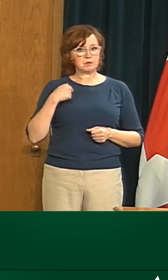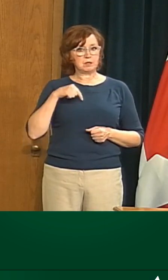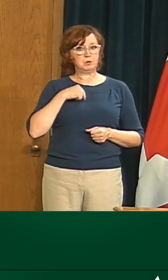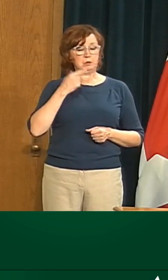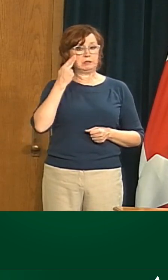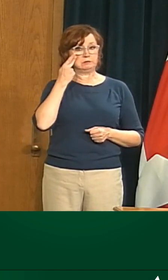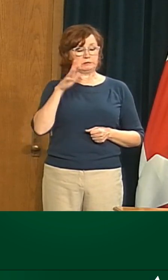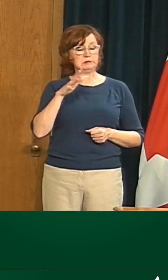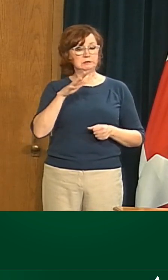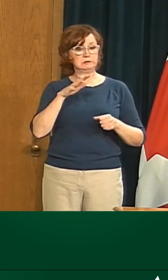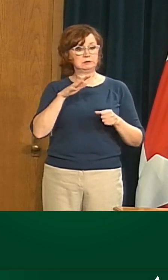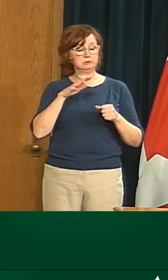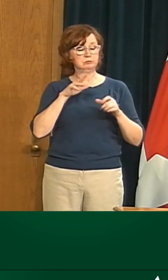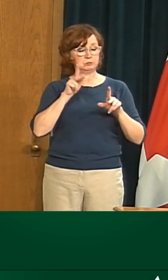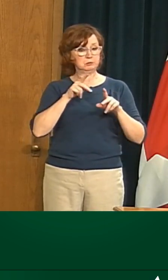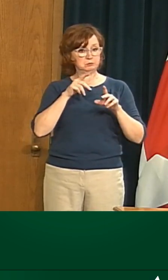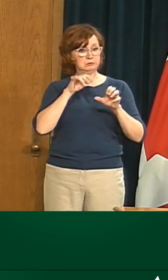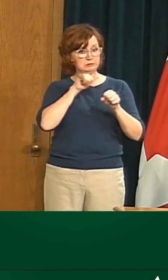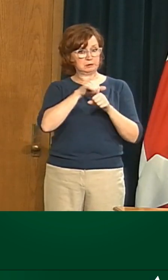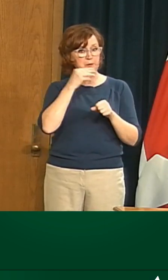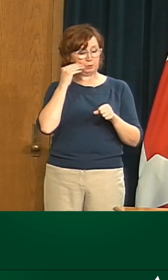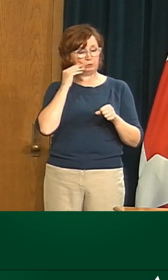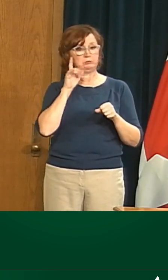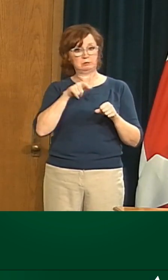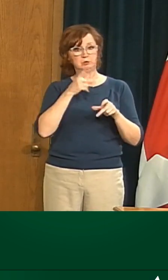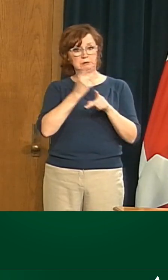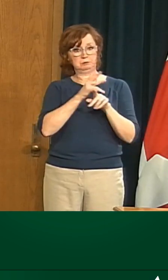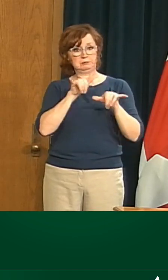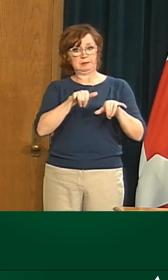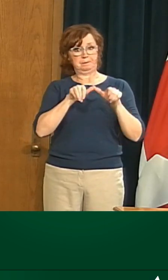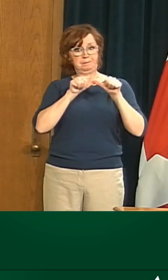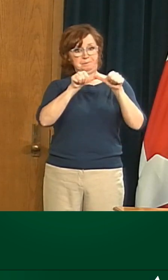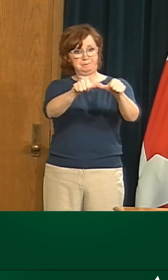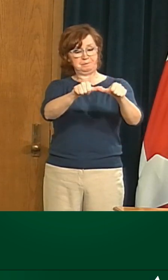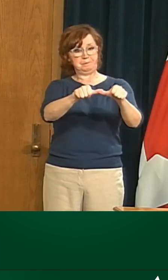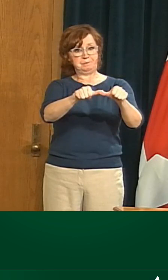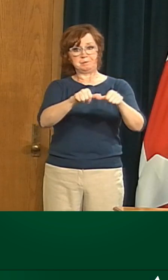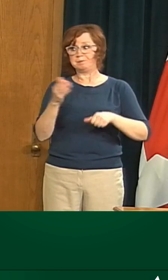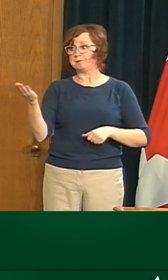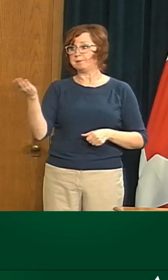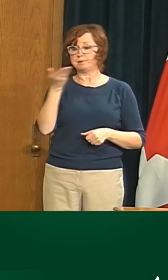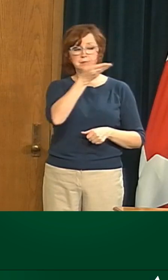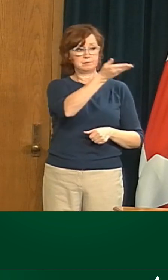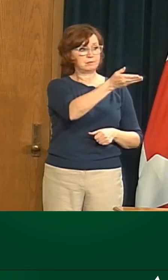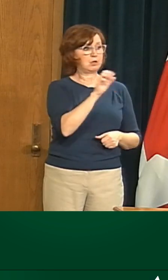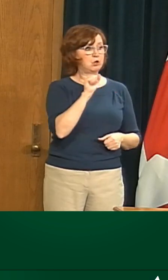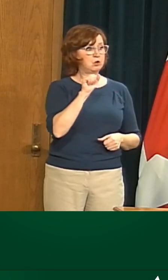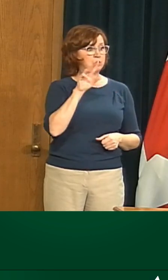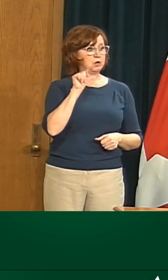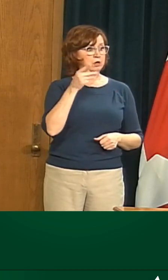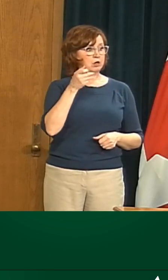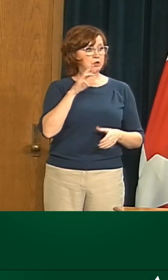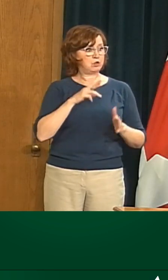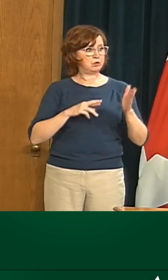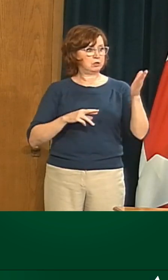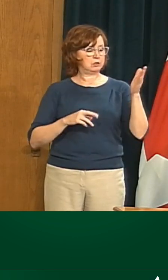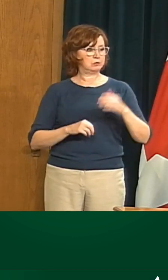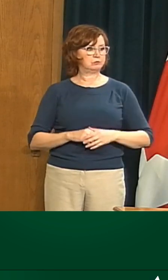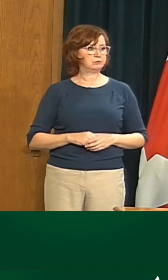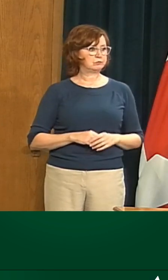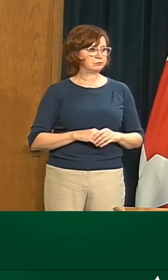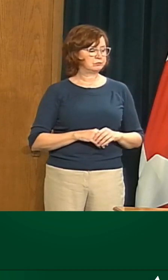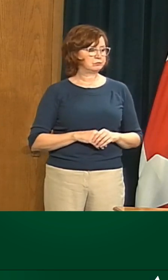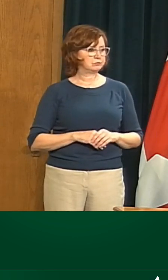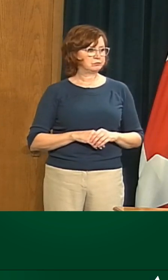home, which really needs to continue. We'll take our next question from the floor. Arthur? There's a few things that I don't see